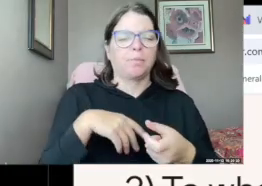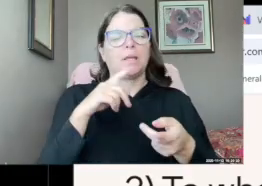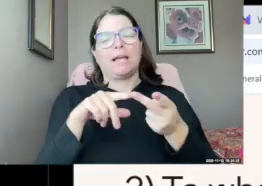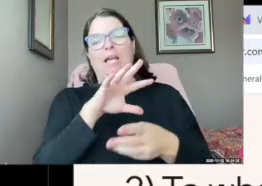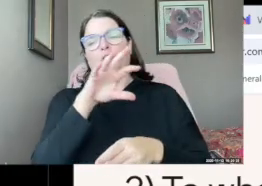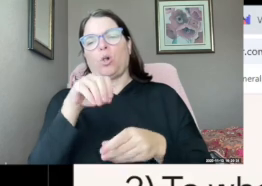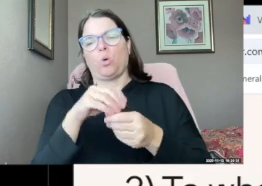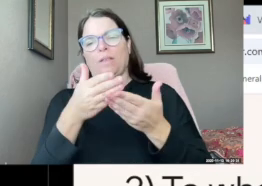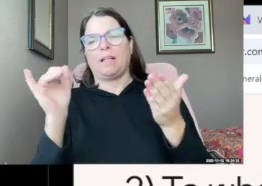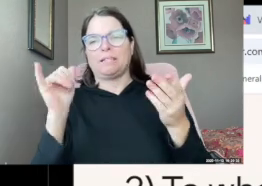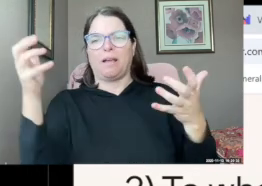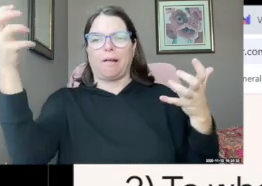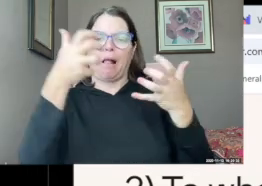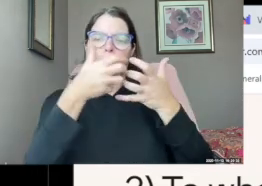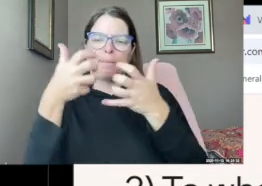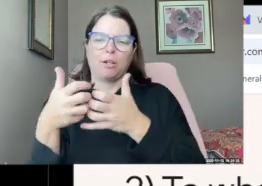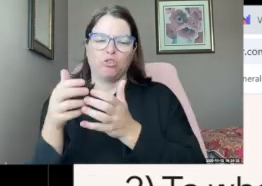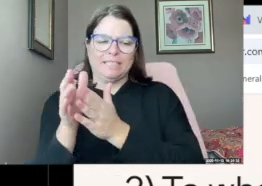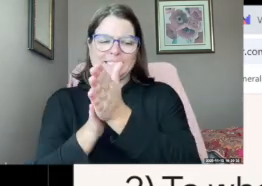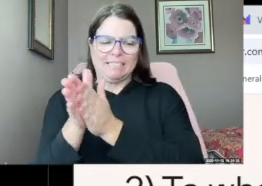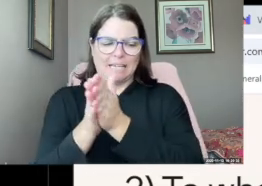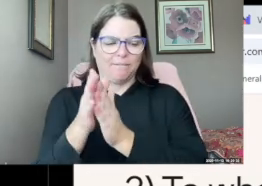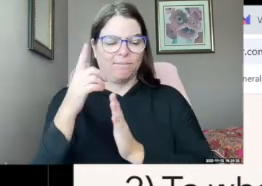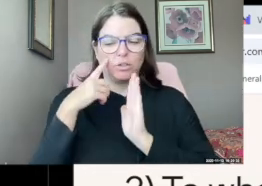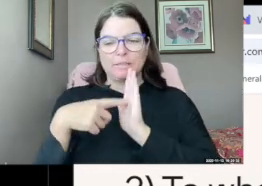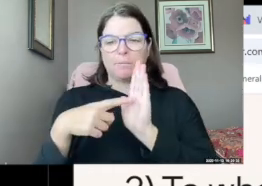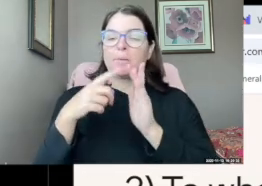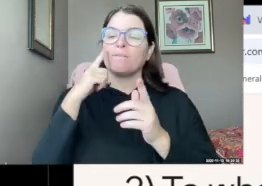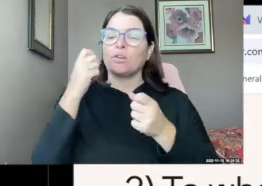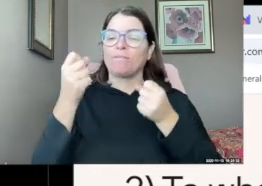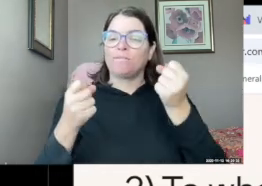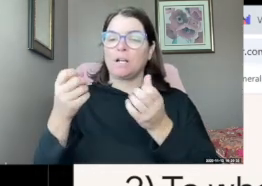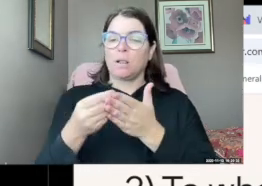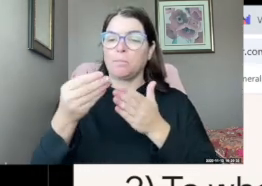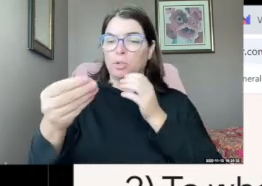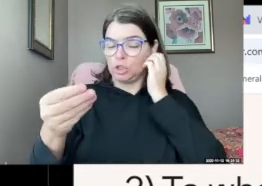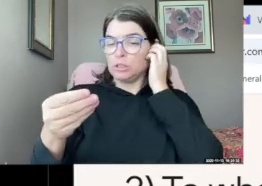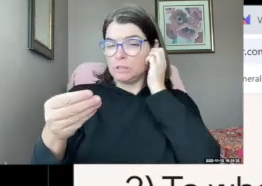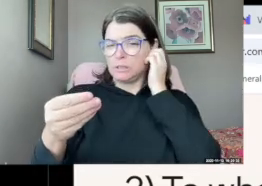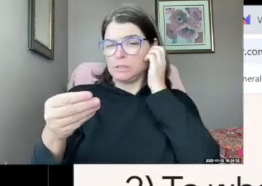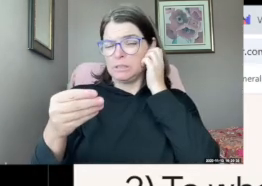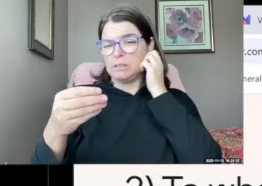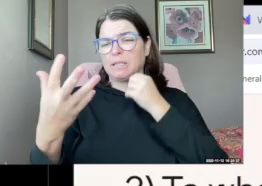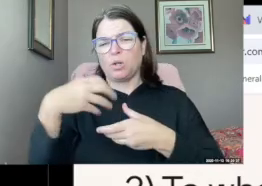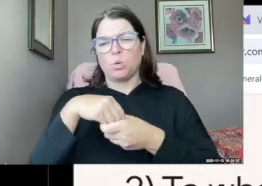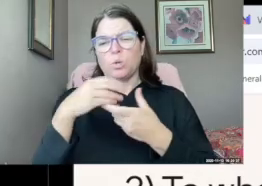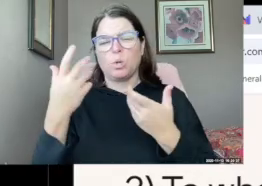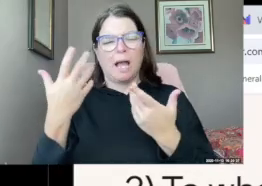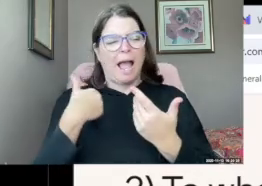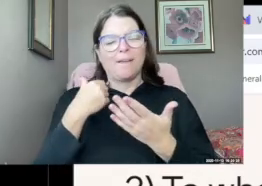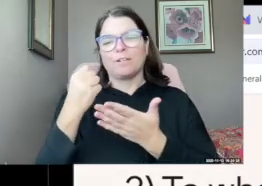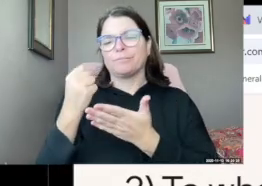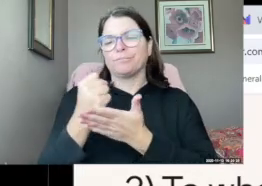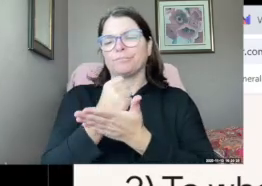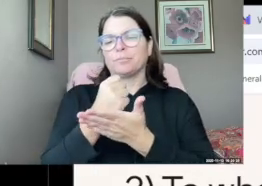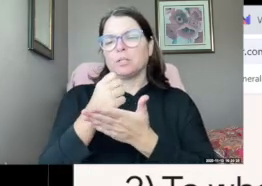It also includes things like complementary incentives. So for our vehicle purchase incentives, for example, it